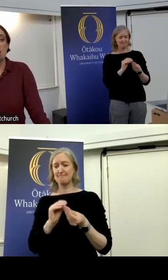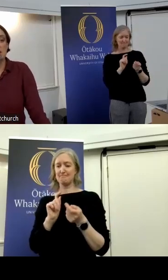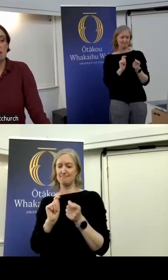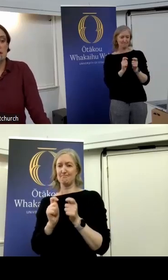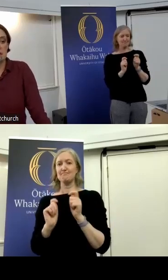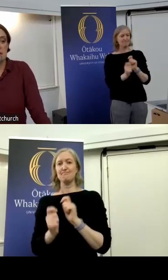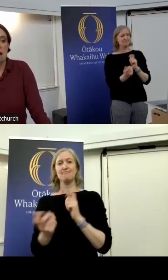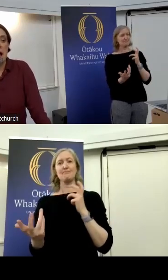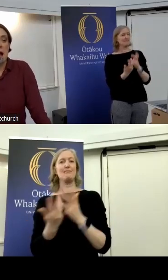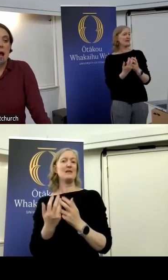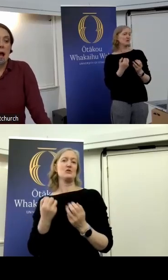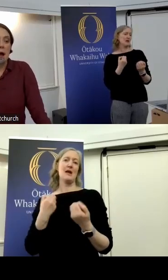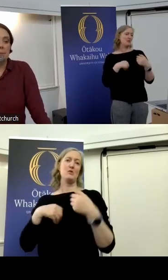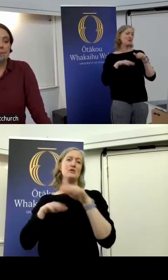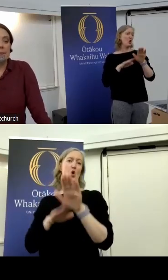for our context.